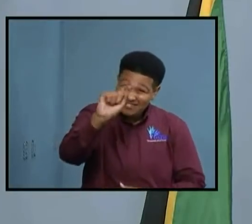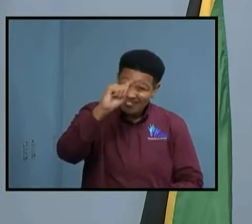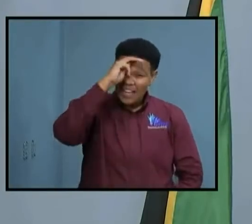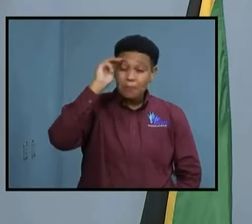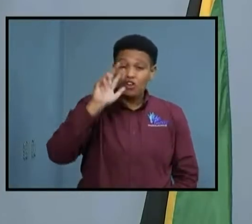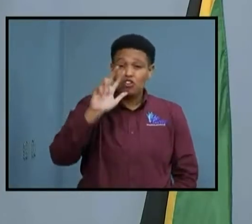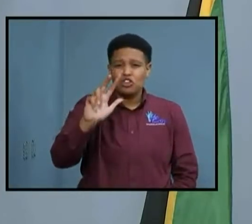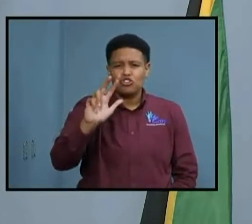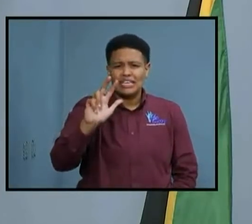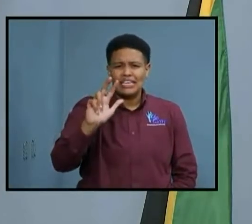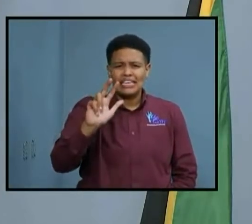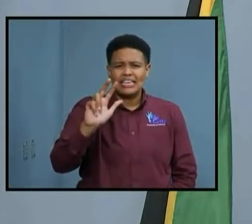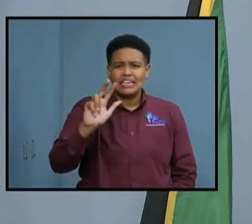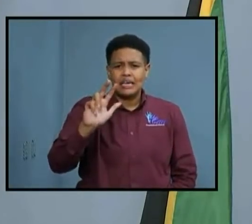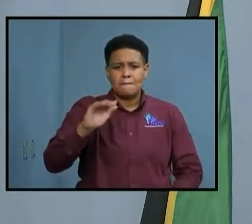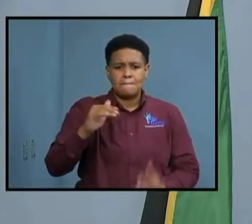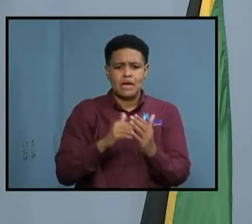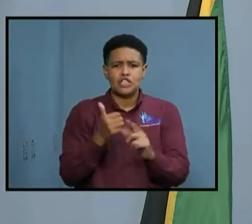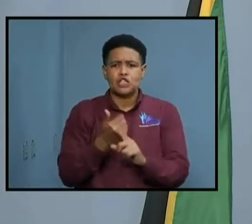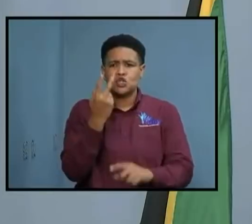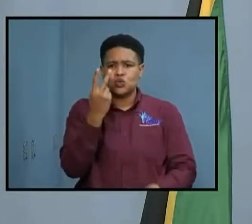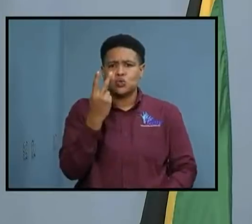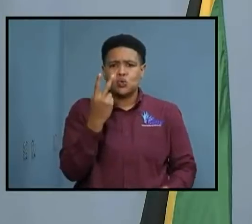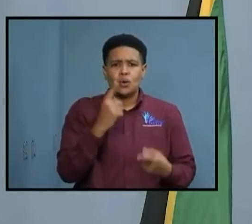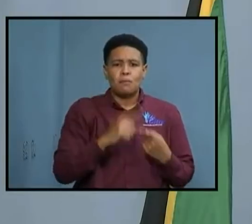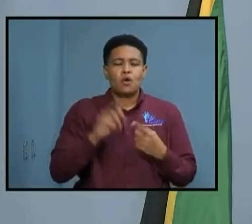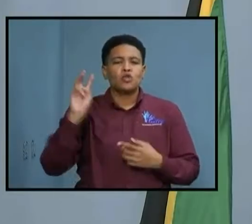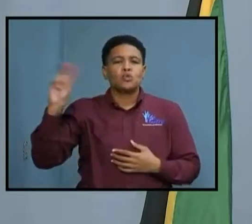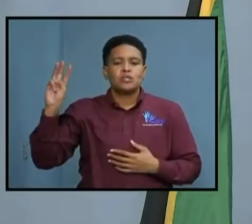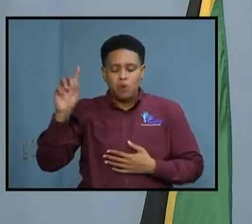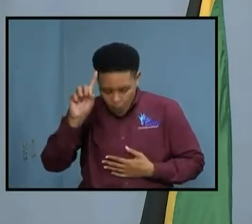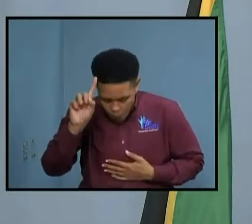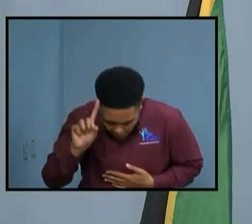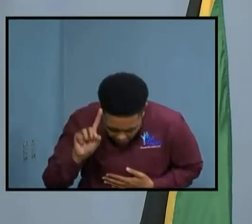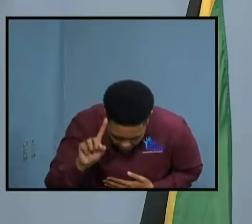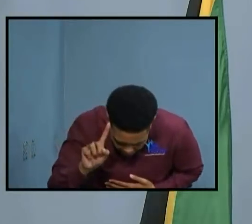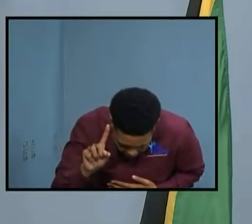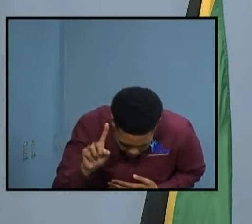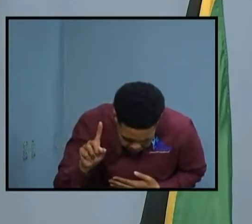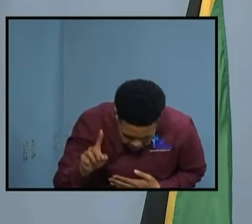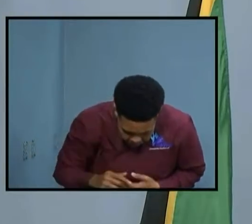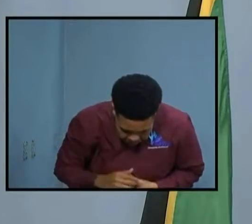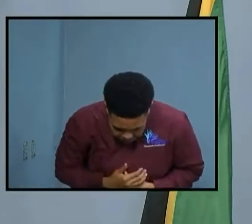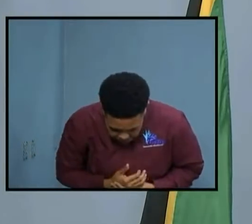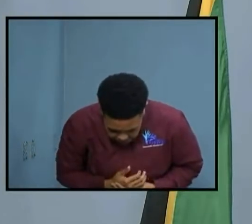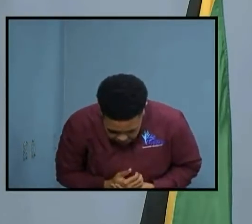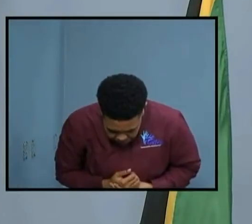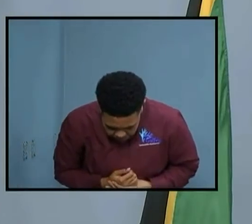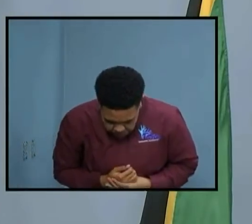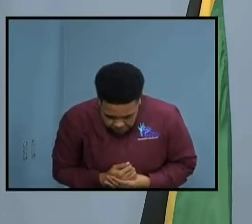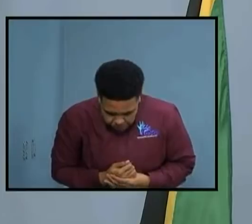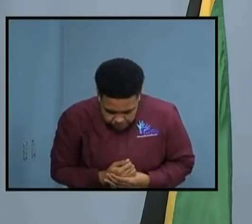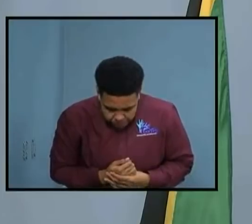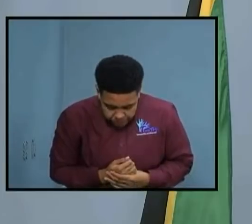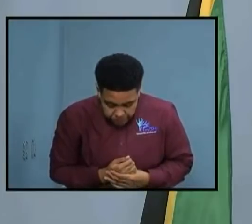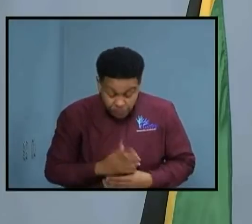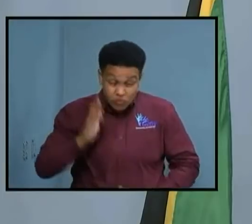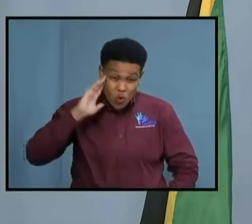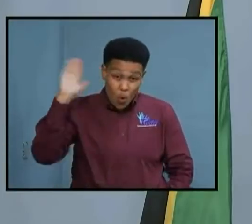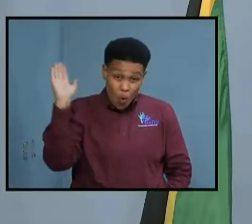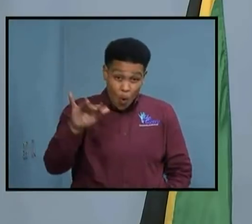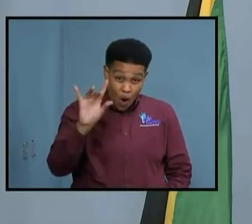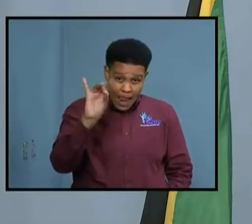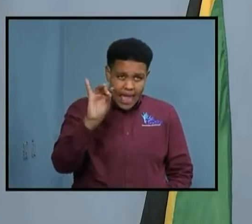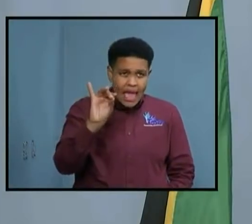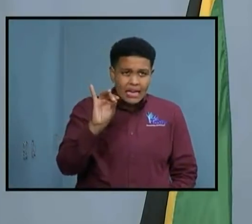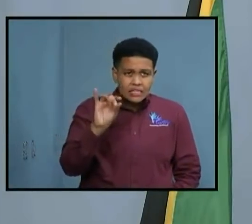Mary, 3, Manchester, 2, and Westmoreland, 1. All 80 cases are under investigation,